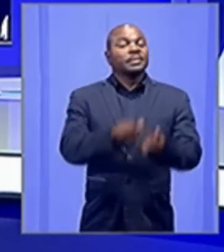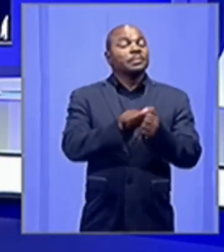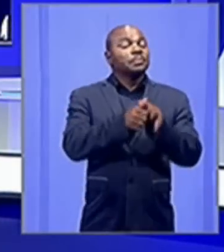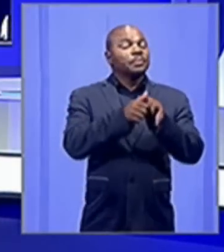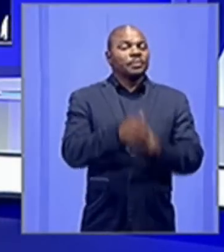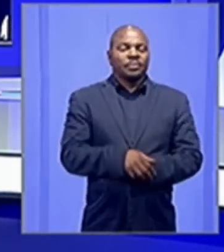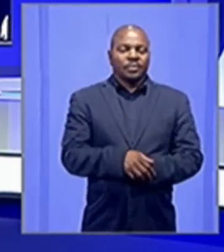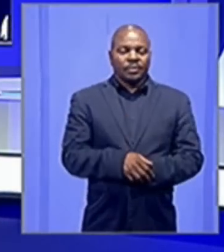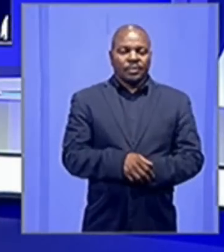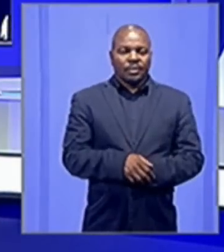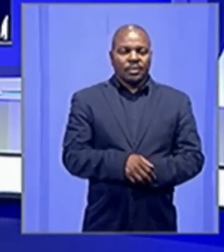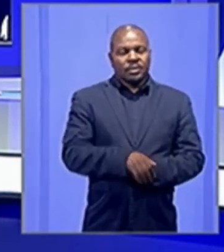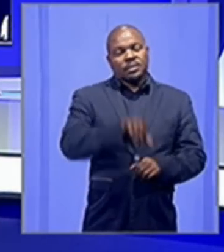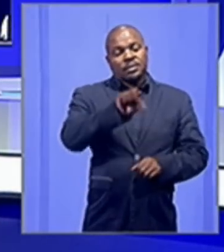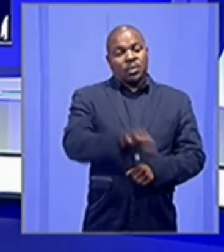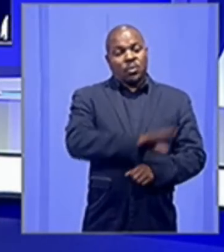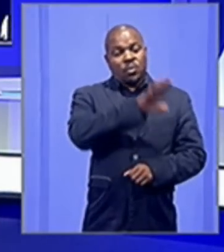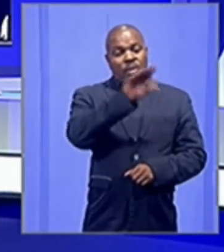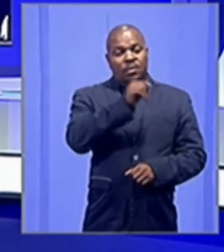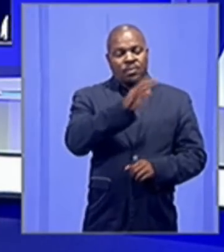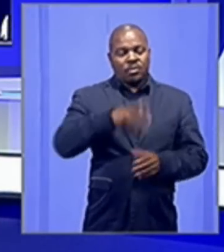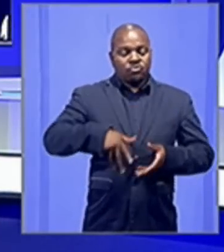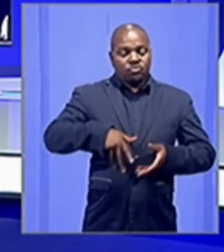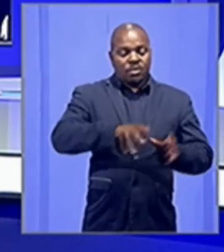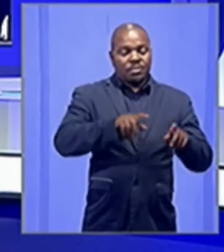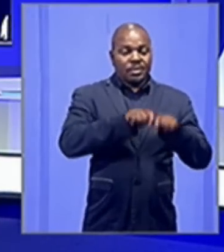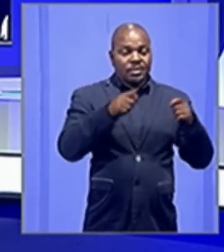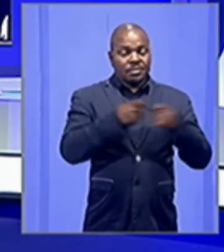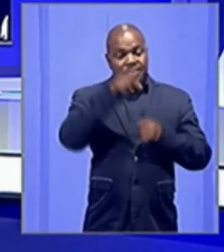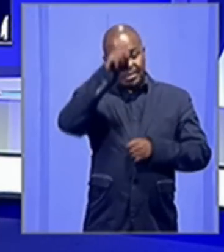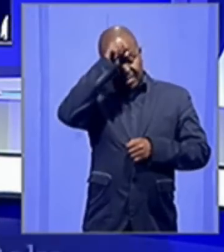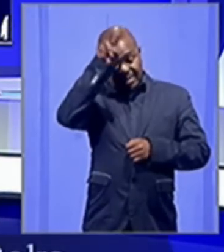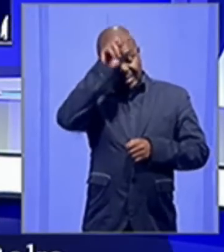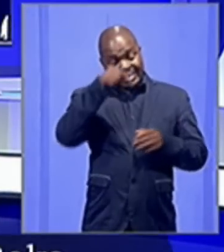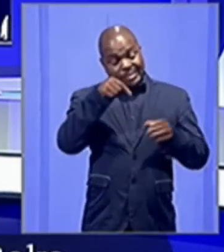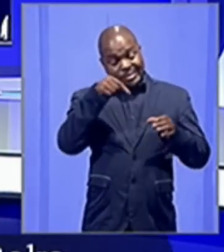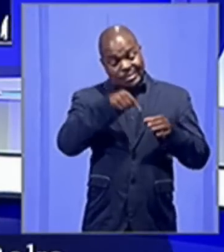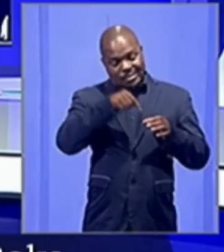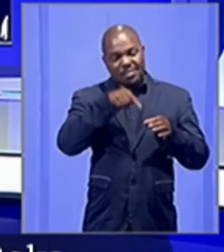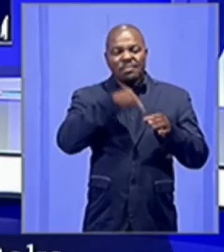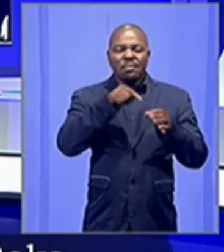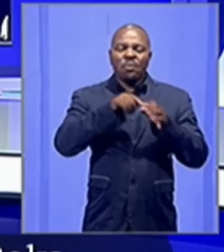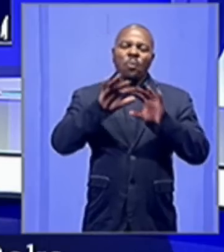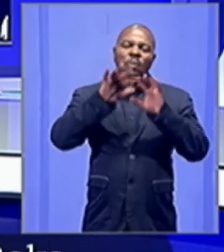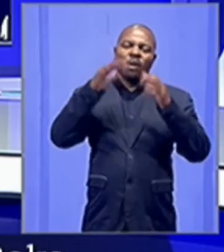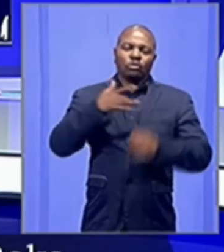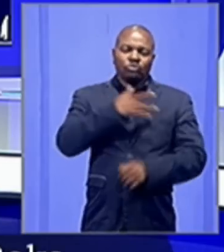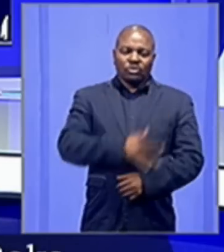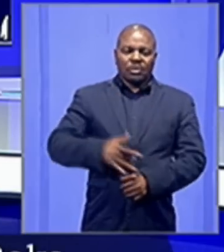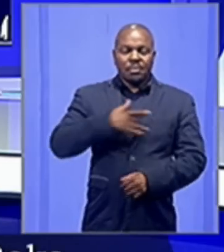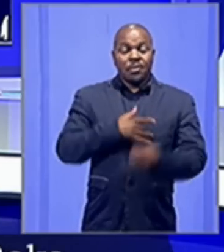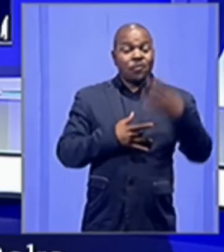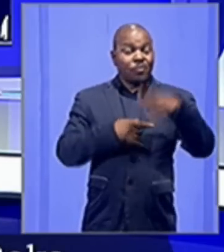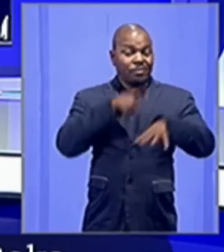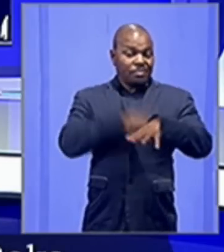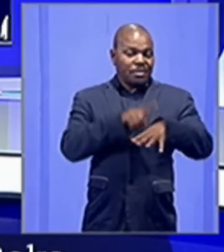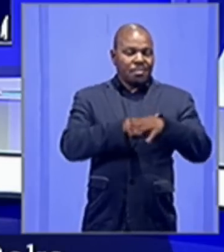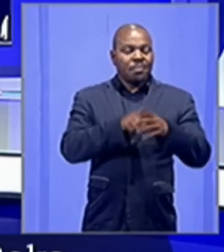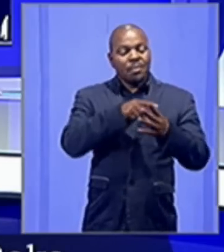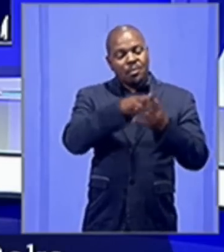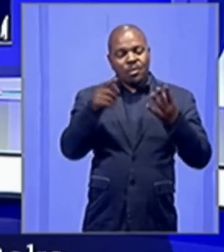Dipapading, sehlopha sa naga sa rugby di Springbok e bago dinkgwete tša mogopo wa lefase makga a mane ba